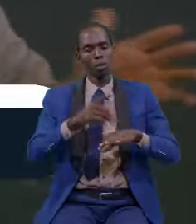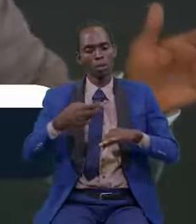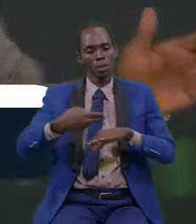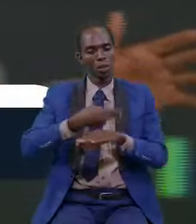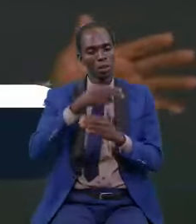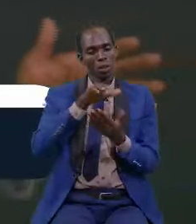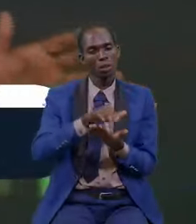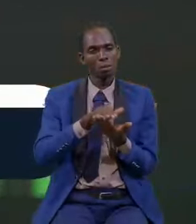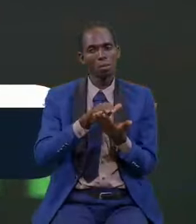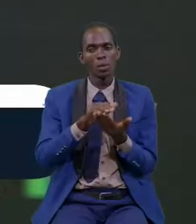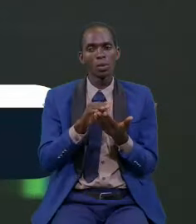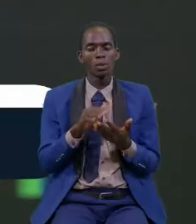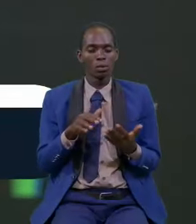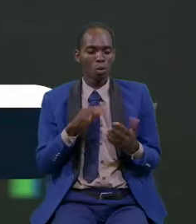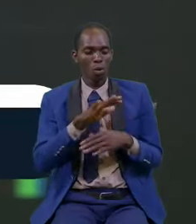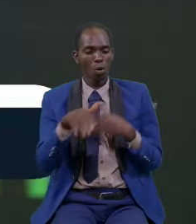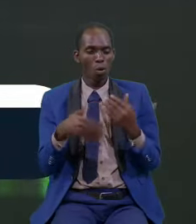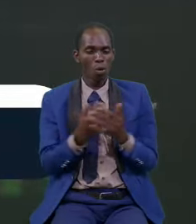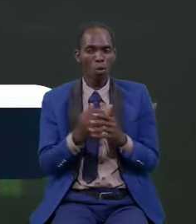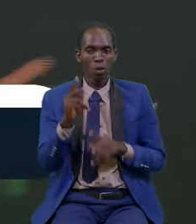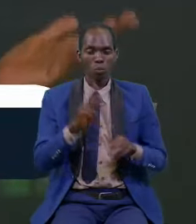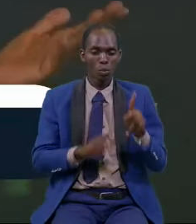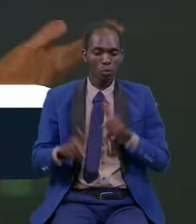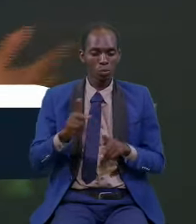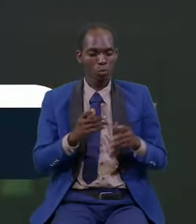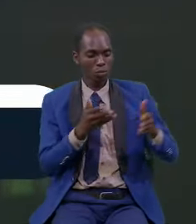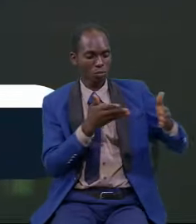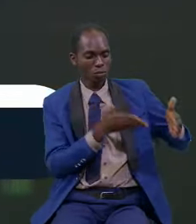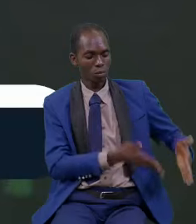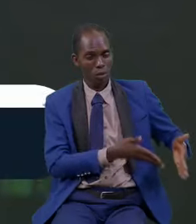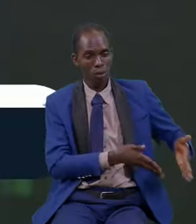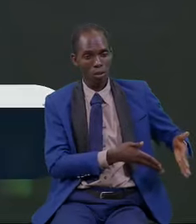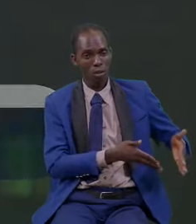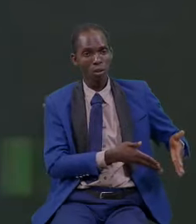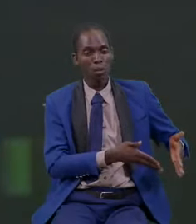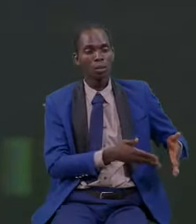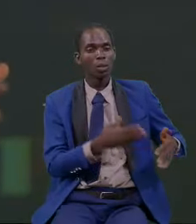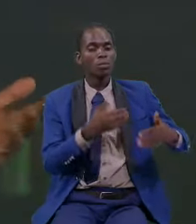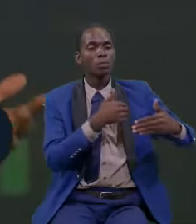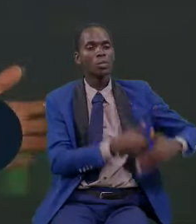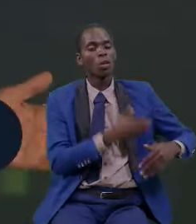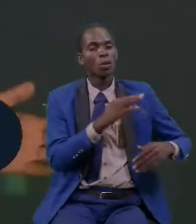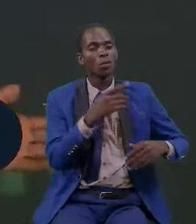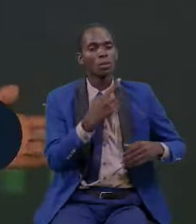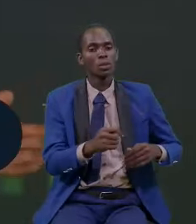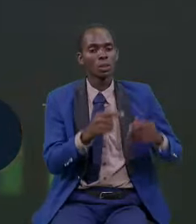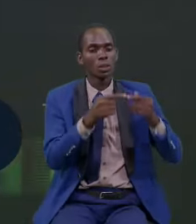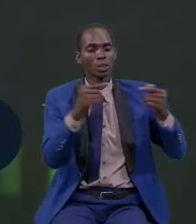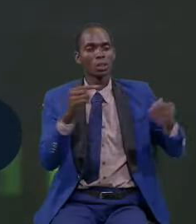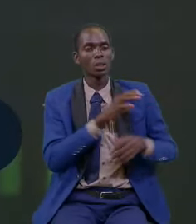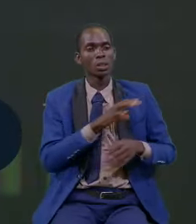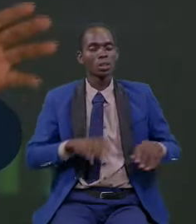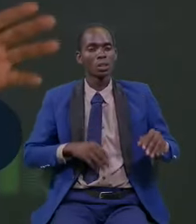on the side of the Antichrist, all those on the side of ideologies contrary